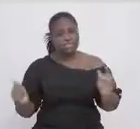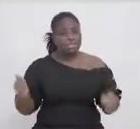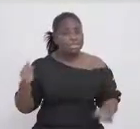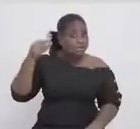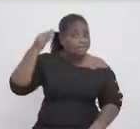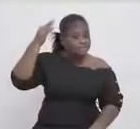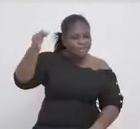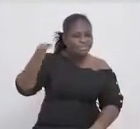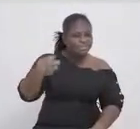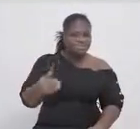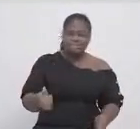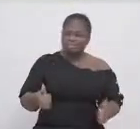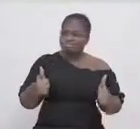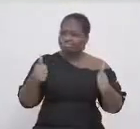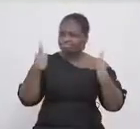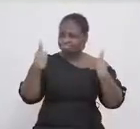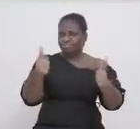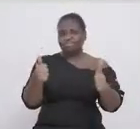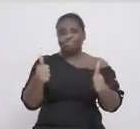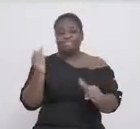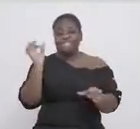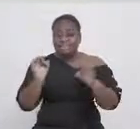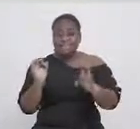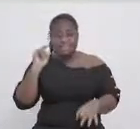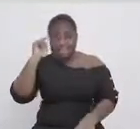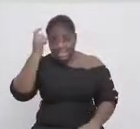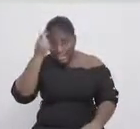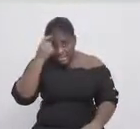I really believe, looks bright if governments are